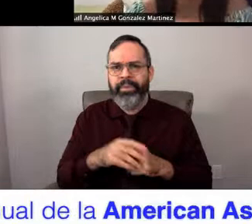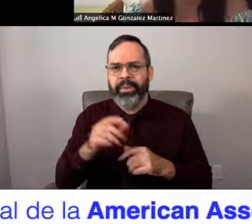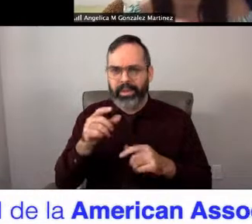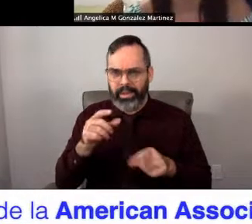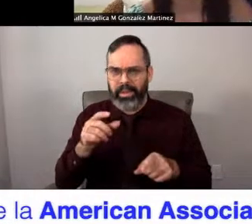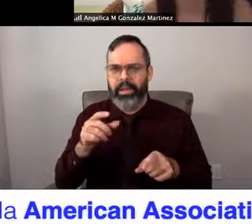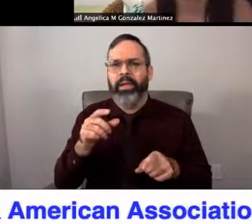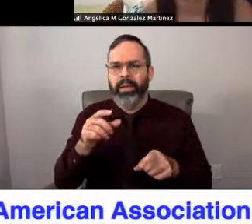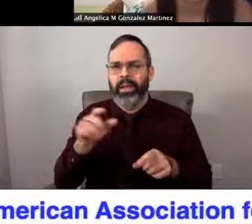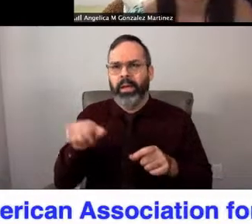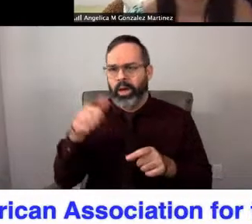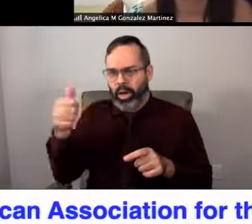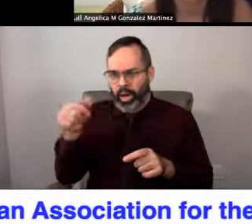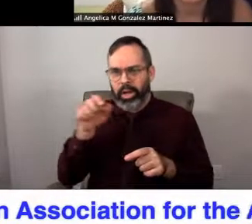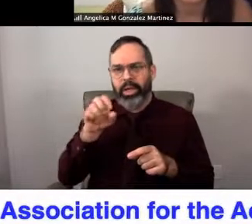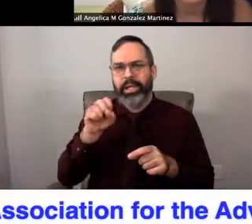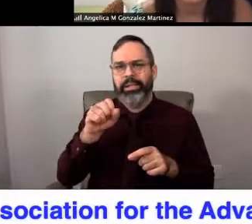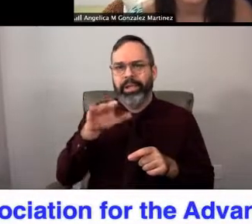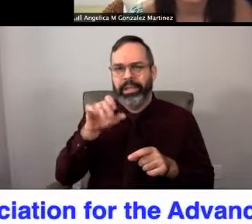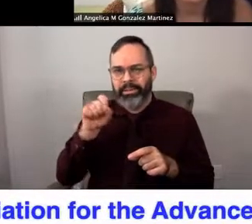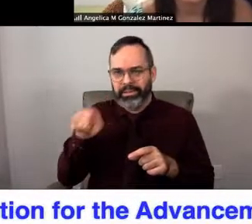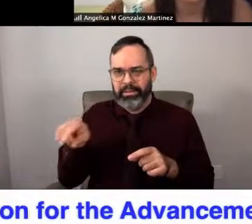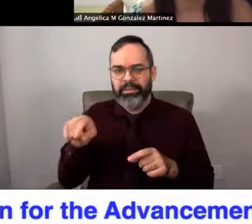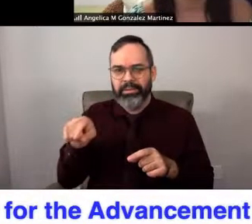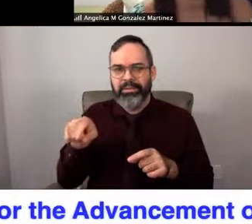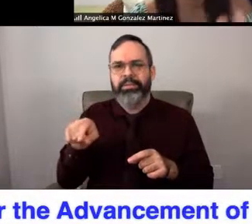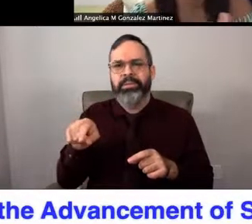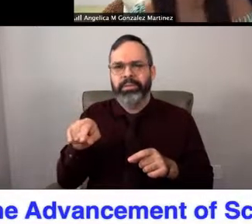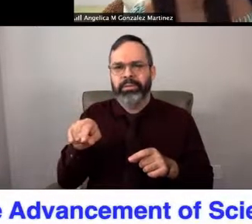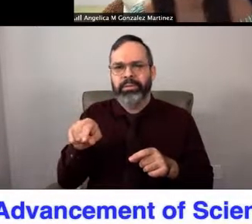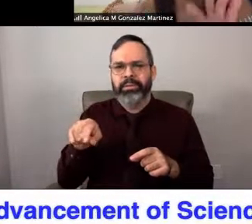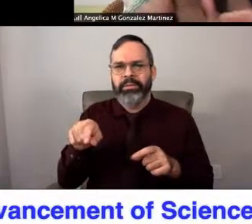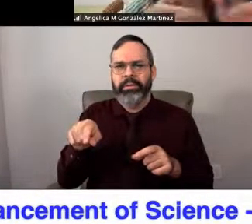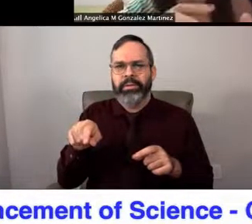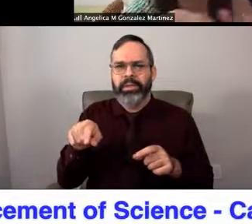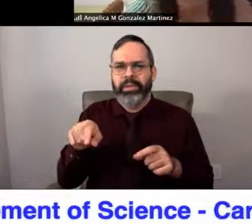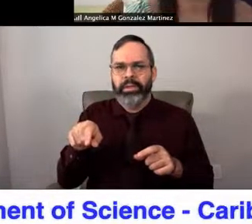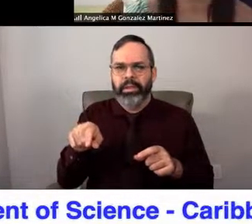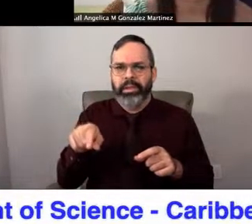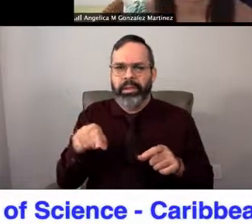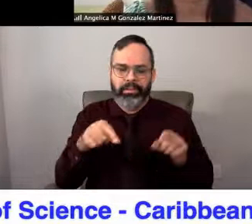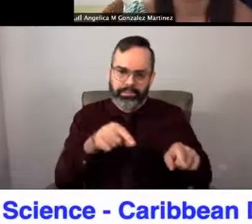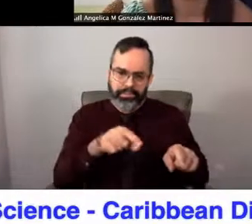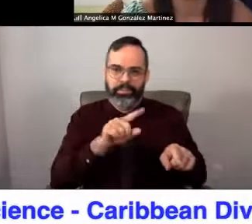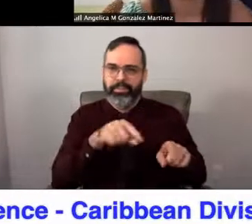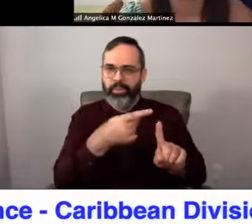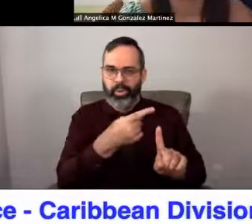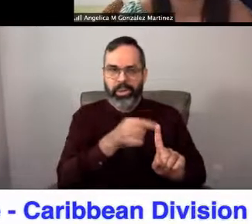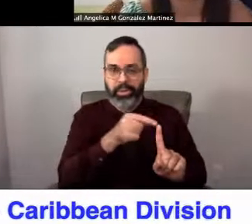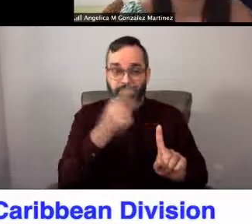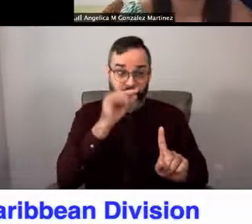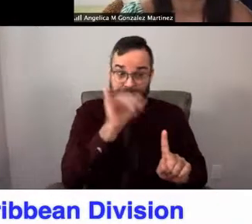other species of Pseudomonas aeruginosa, but it affects only the Pseudomonas aeruginosa.